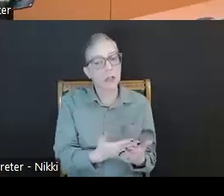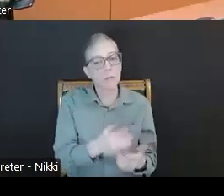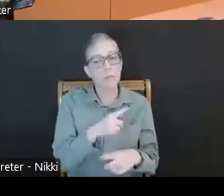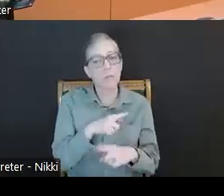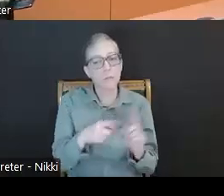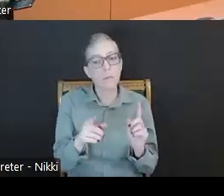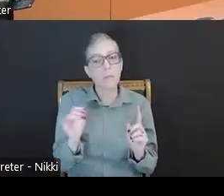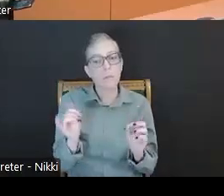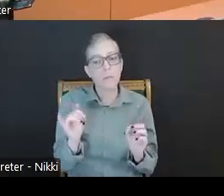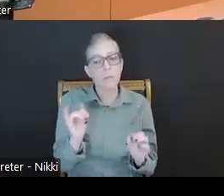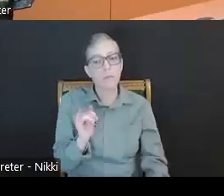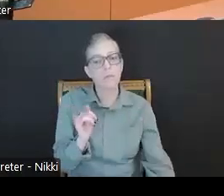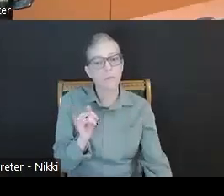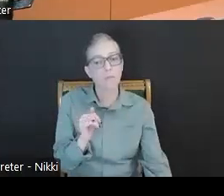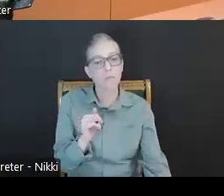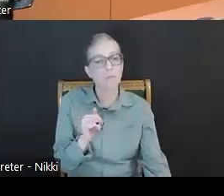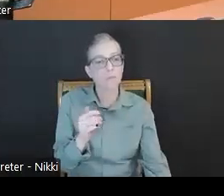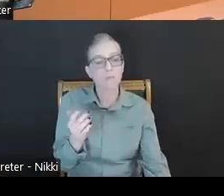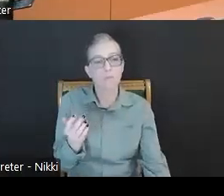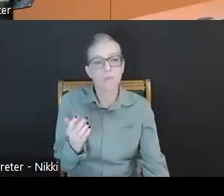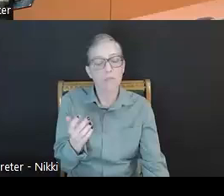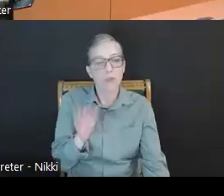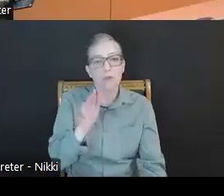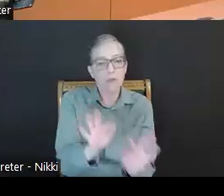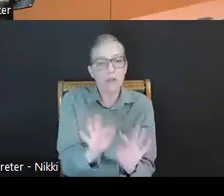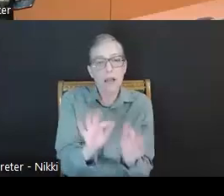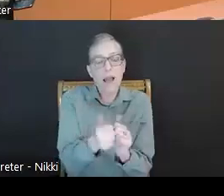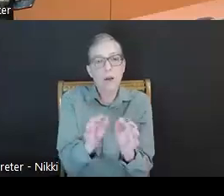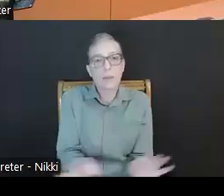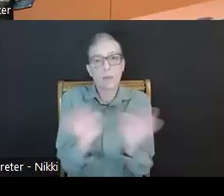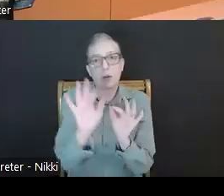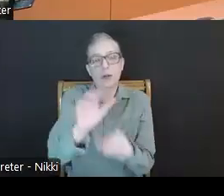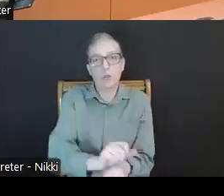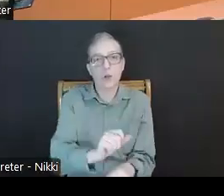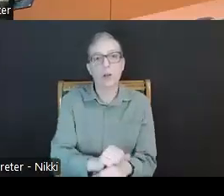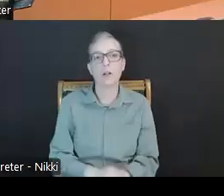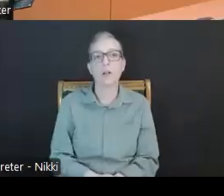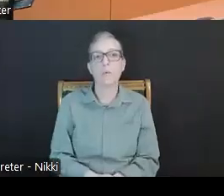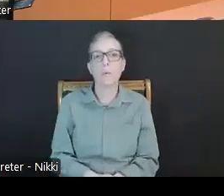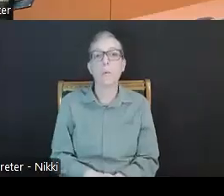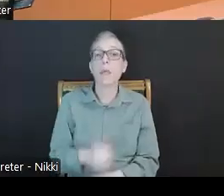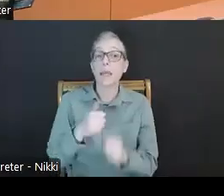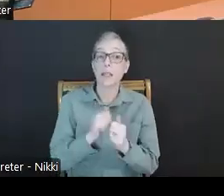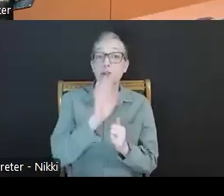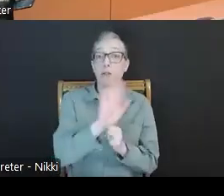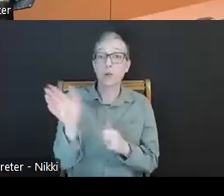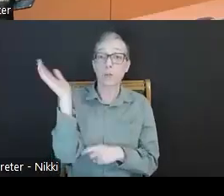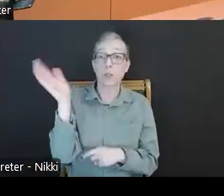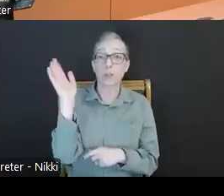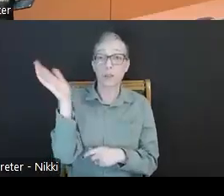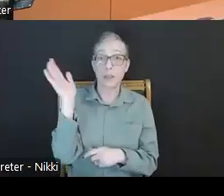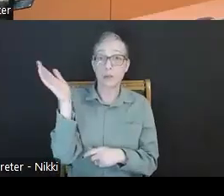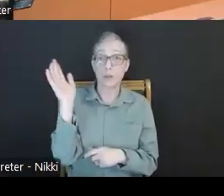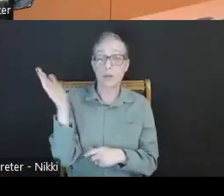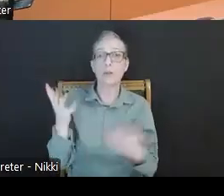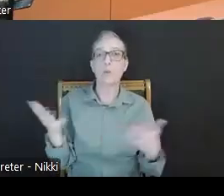the focus, and the import of your work. So one of my favorite features across each of your presentations was that in the midst of your